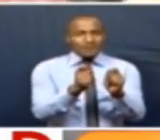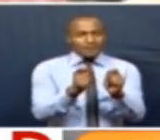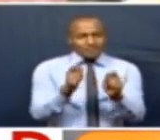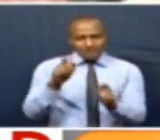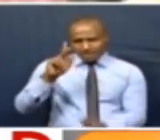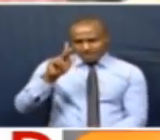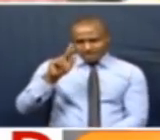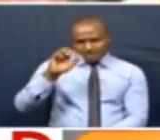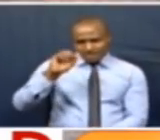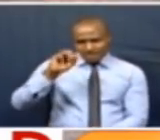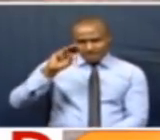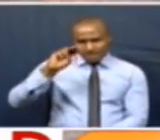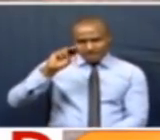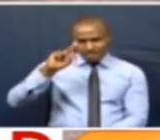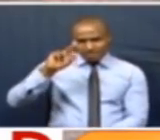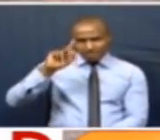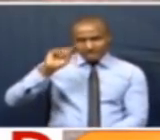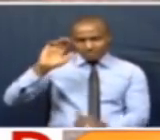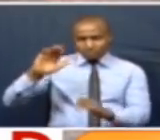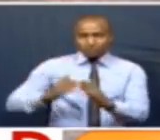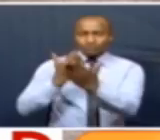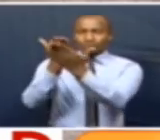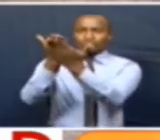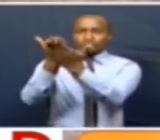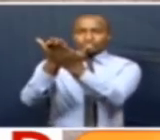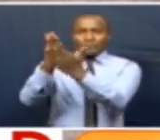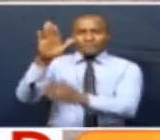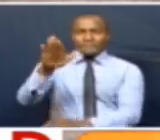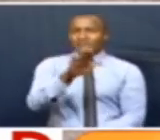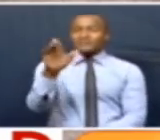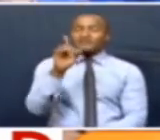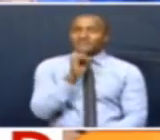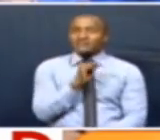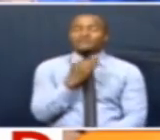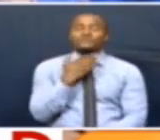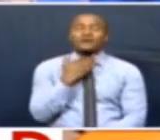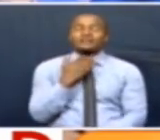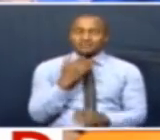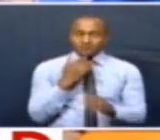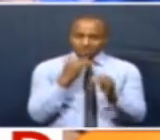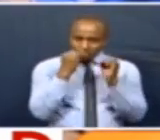seeks to create a powerful prime minister through a parliamentary system, now the